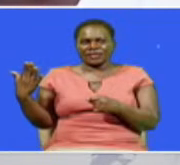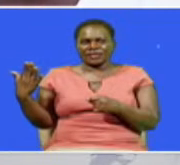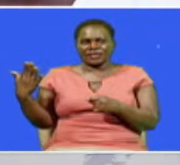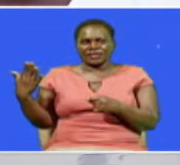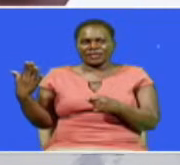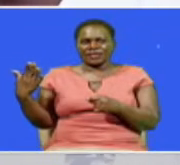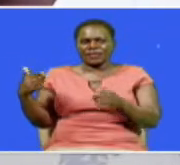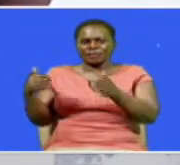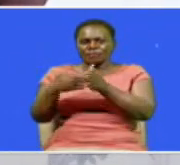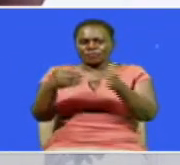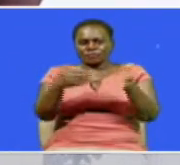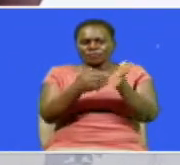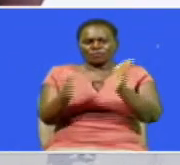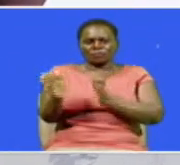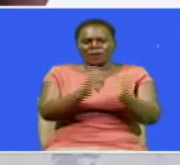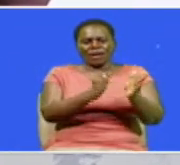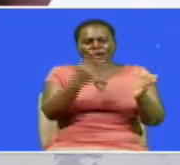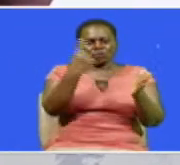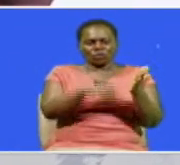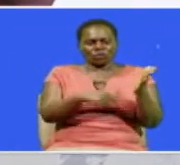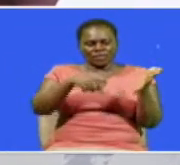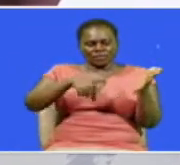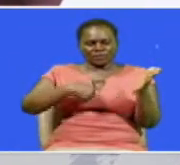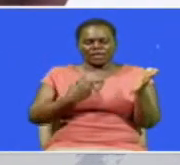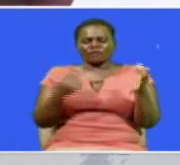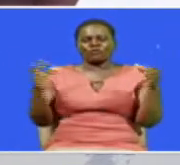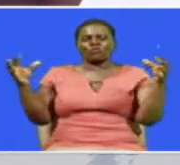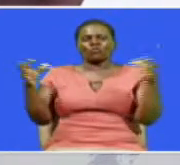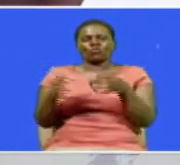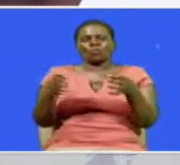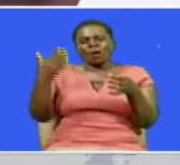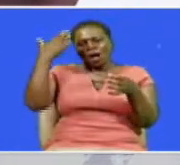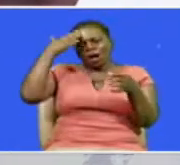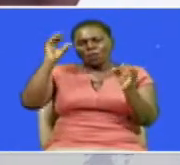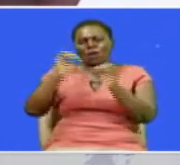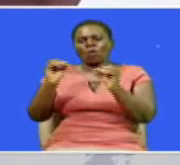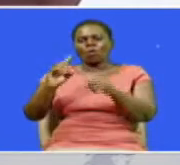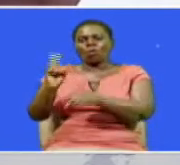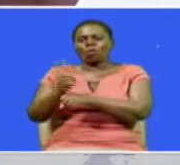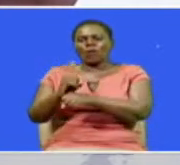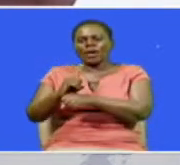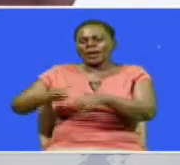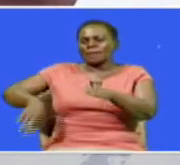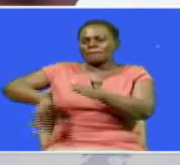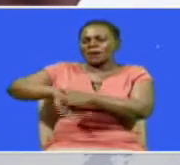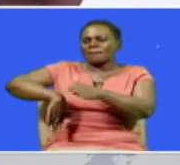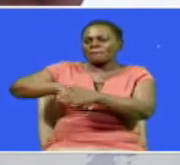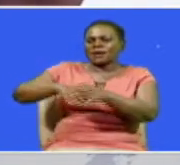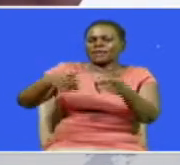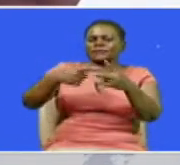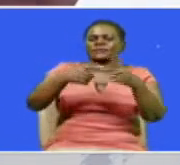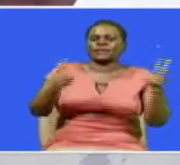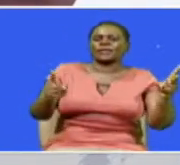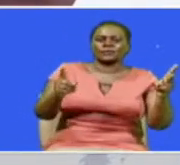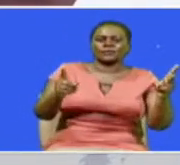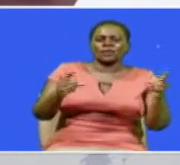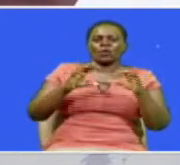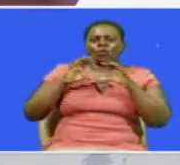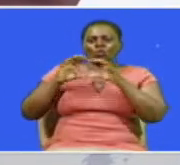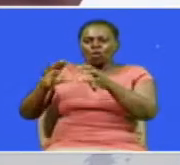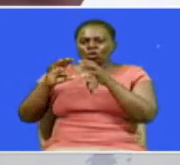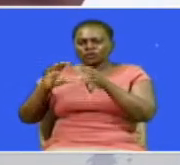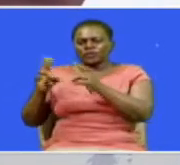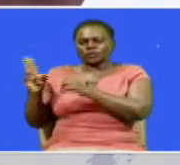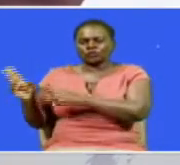is hindering our preparation is that we as clubs doesn't know exactly when the league will kick off. And as coaches,